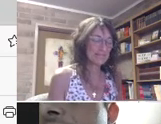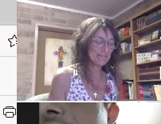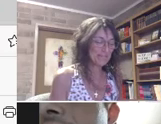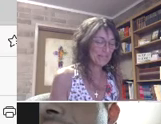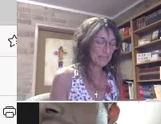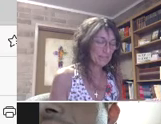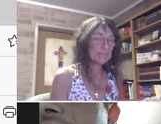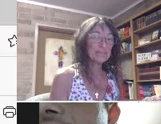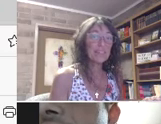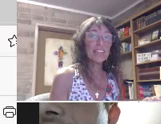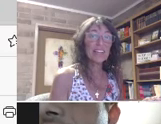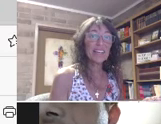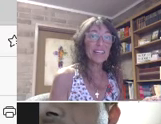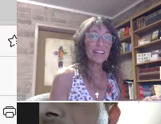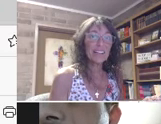Yeah.